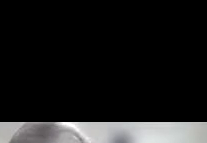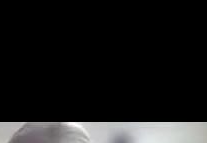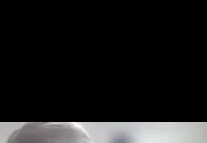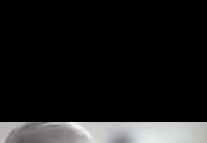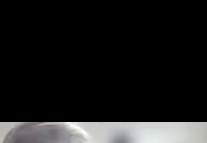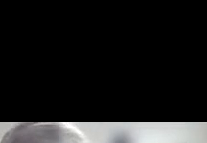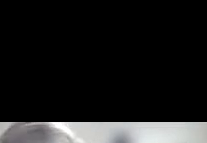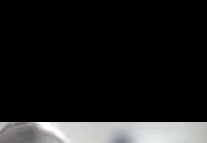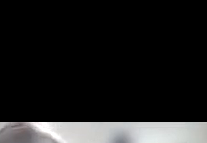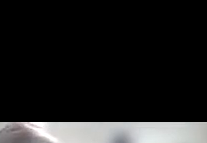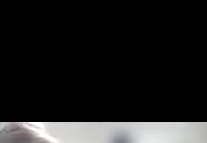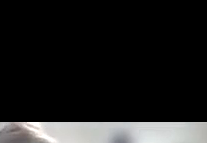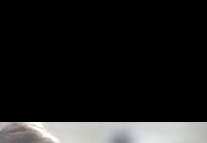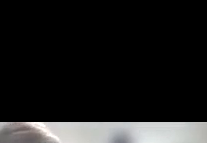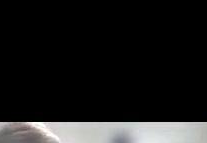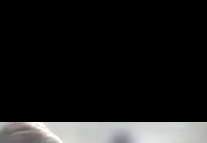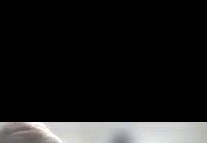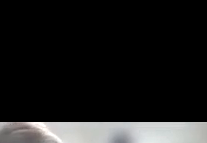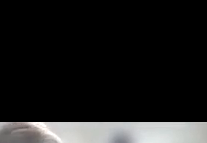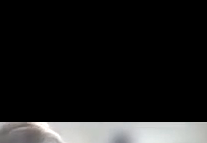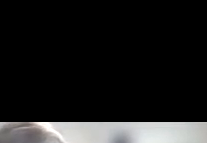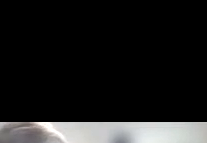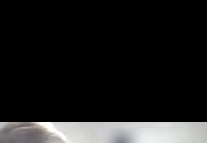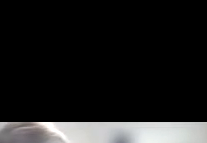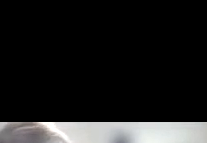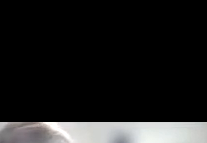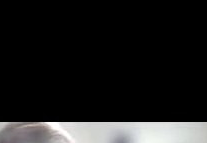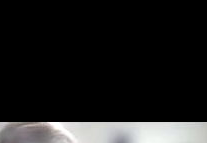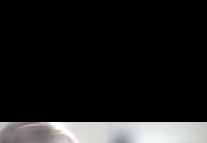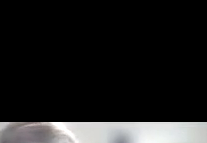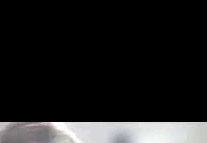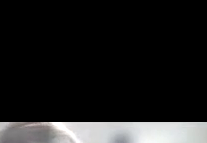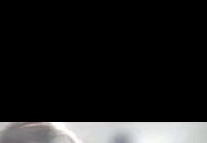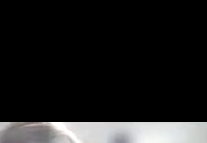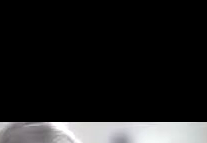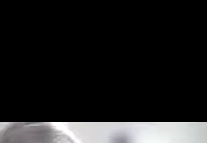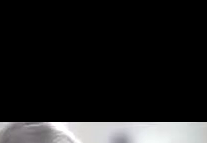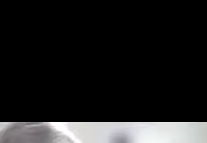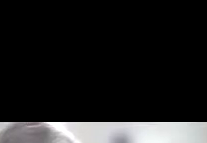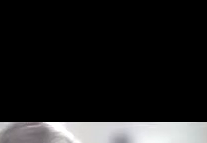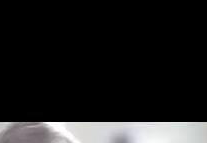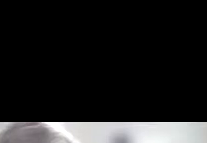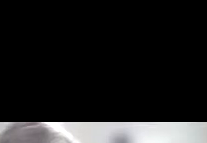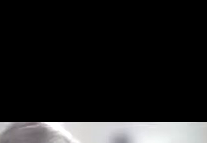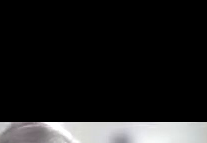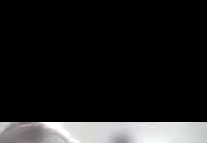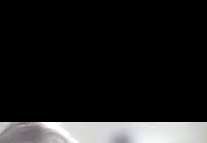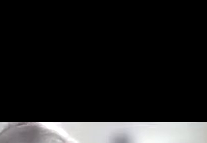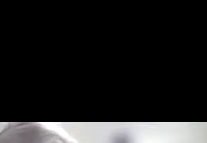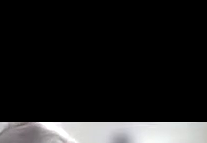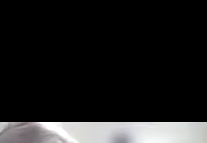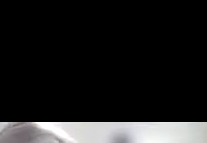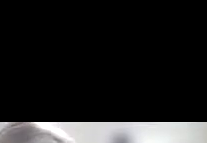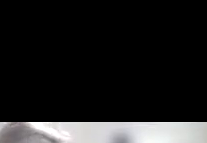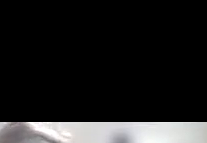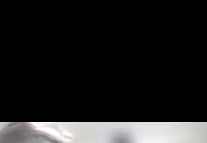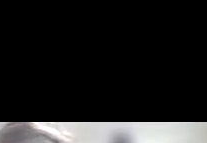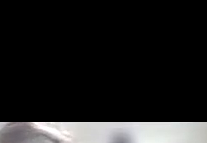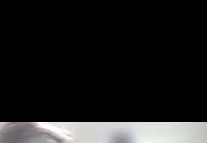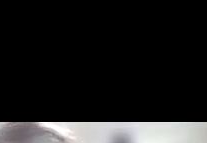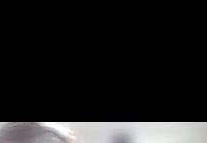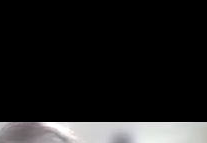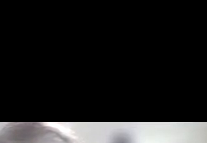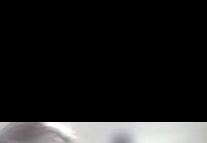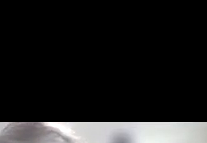Okay, then should I go ahead, Lauren, and share screen for the Jamboard? All you. And does everyone have access to